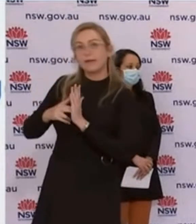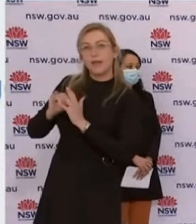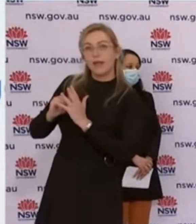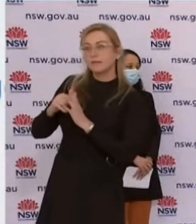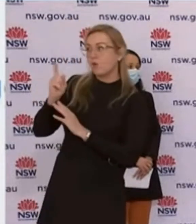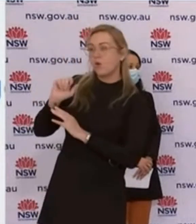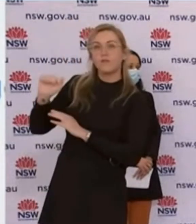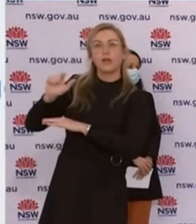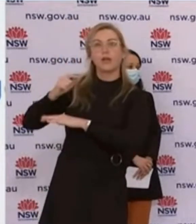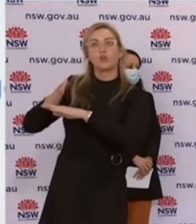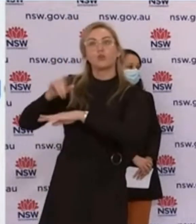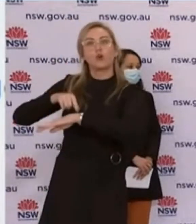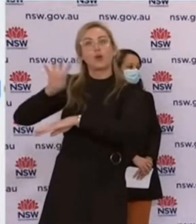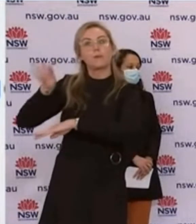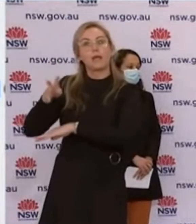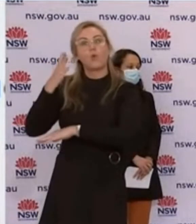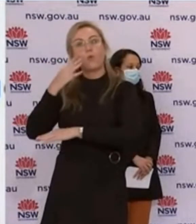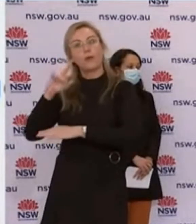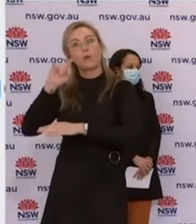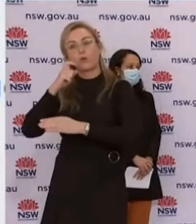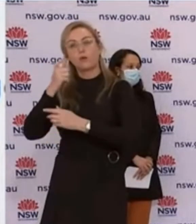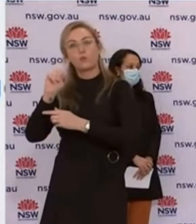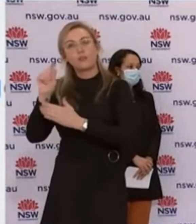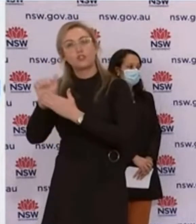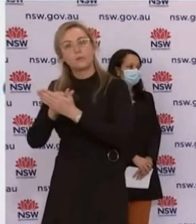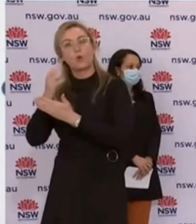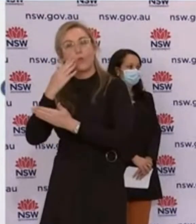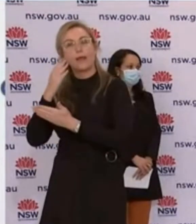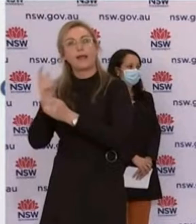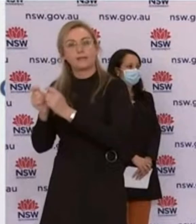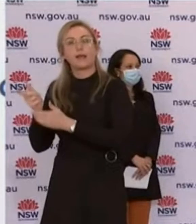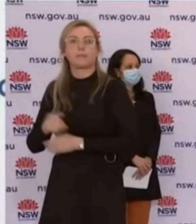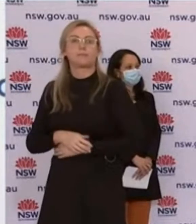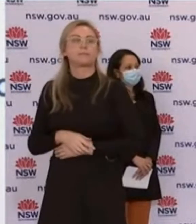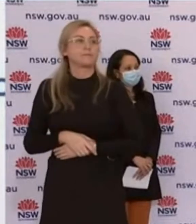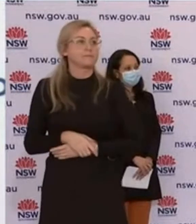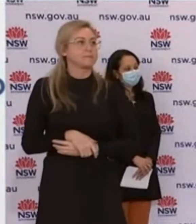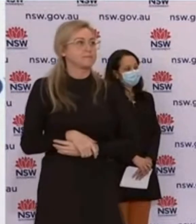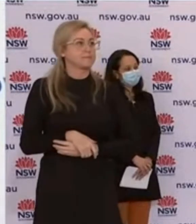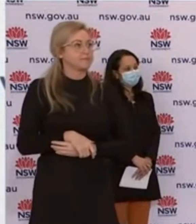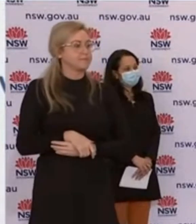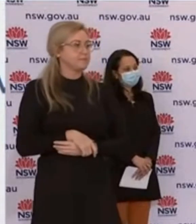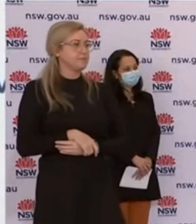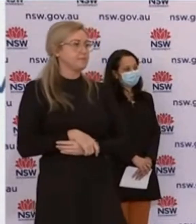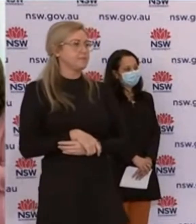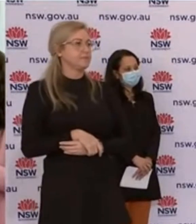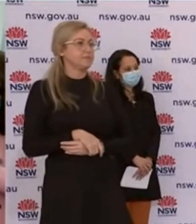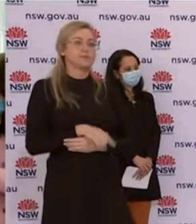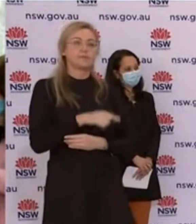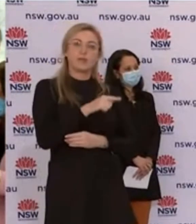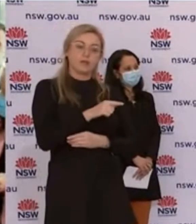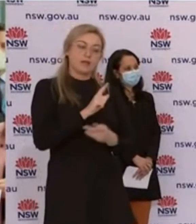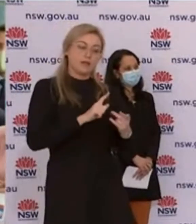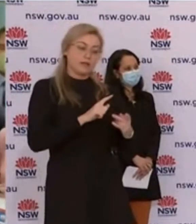in terms of what that new timetable will look like and further details which are to come. Minister, can you explain? Up to you. Parents of children